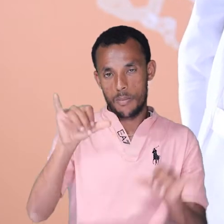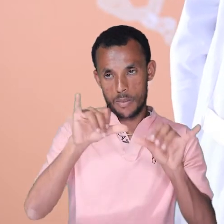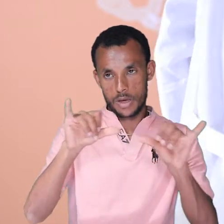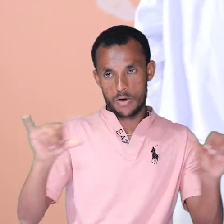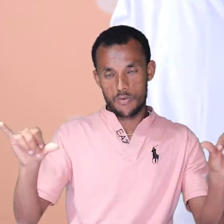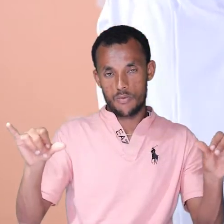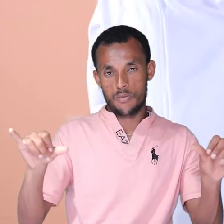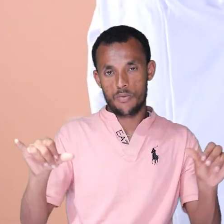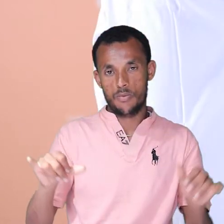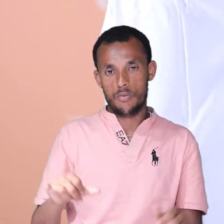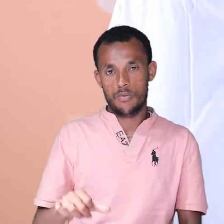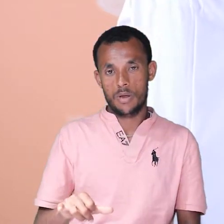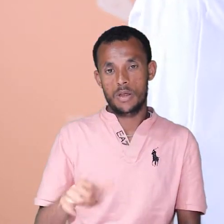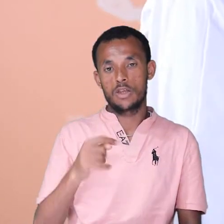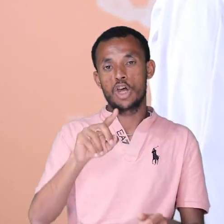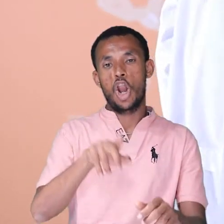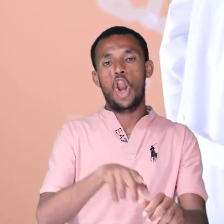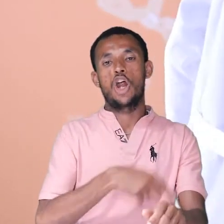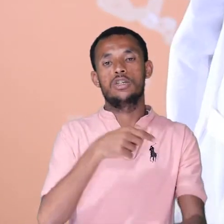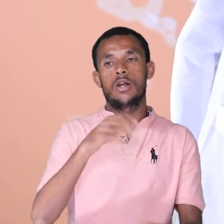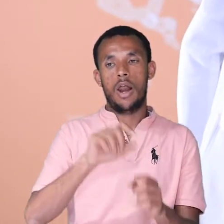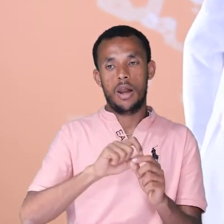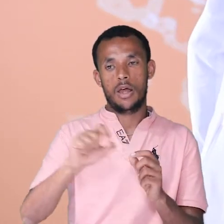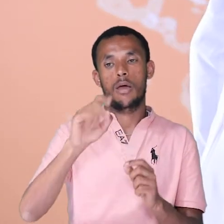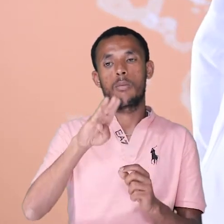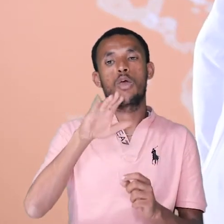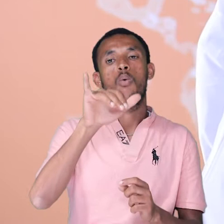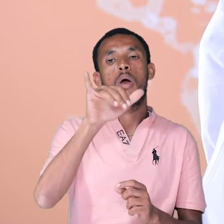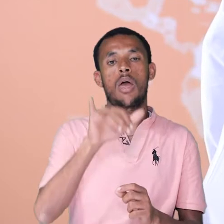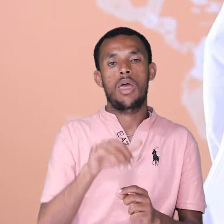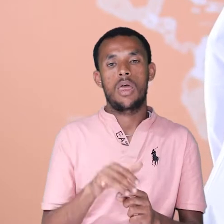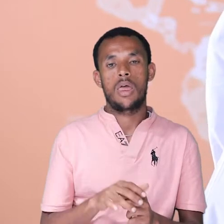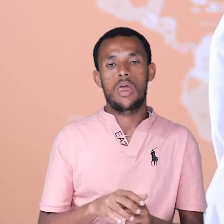of the larger arc BY